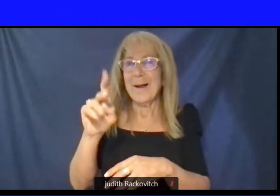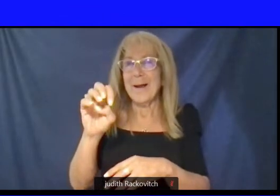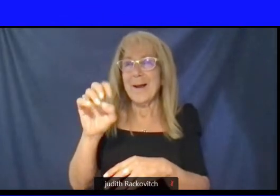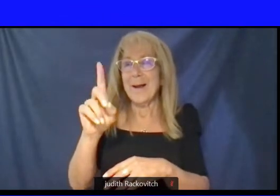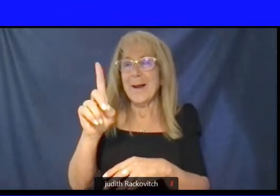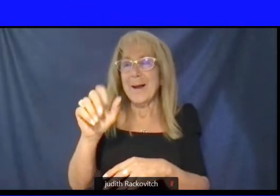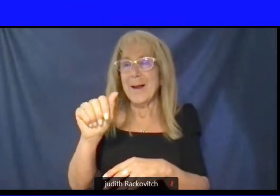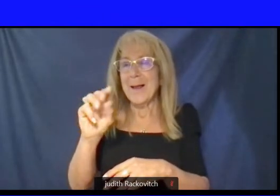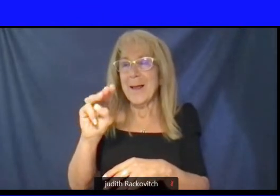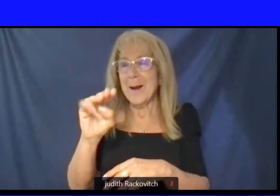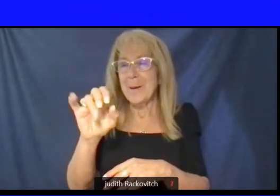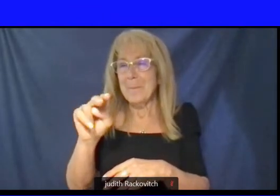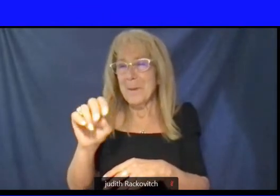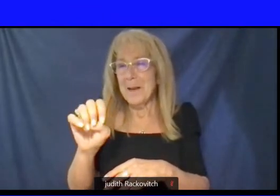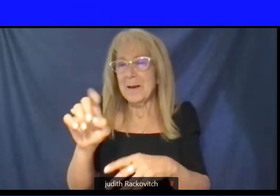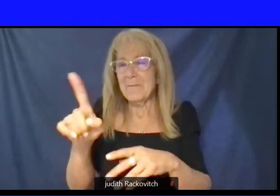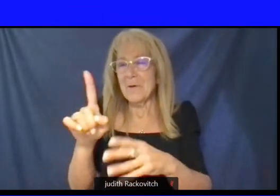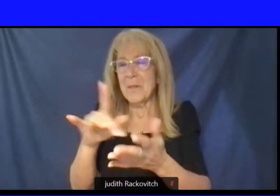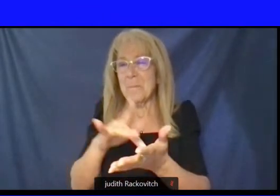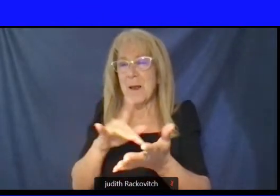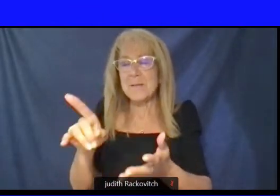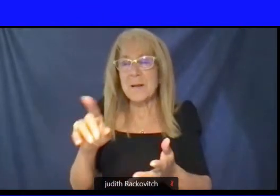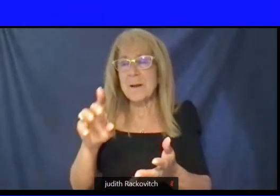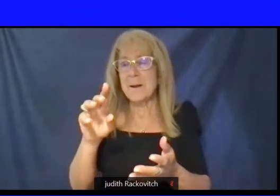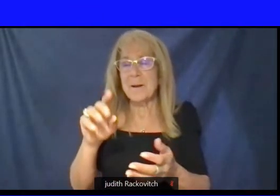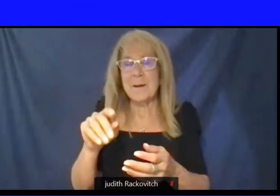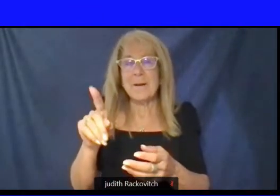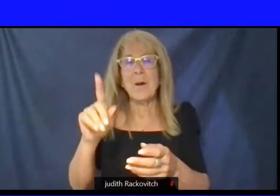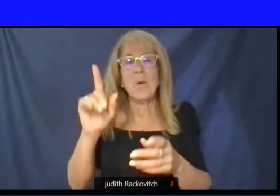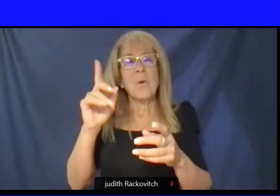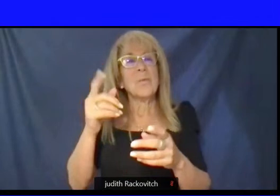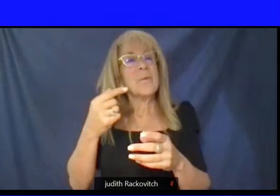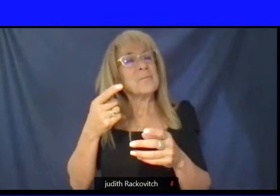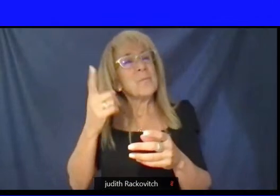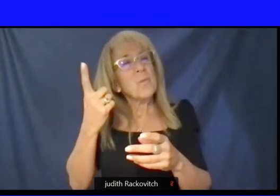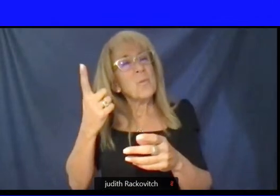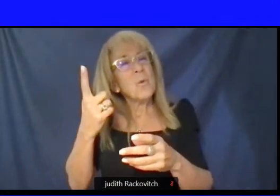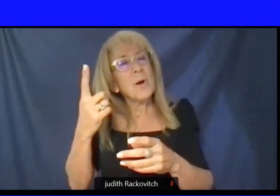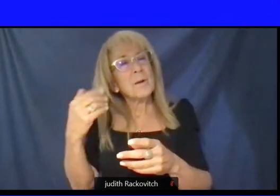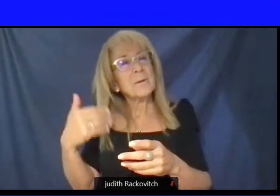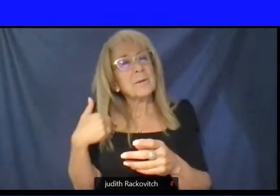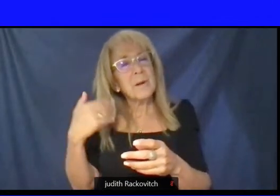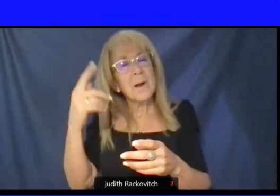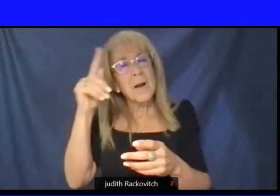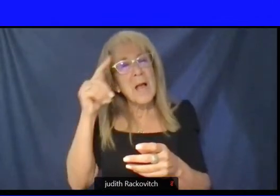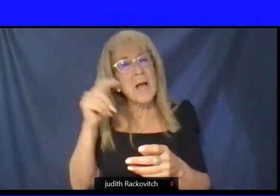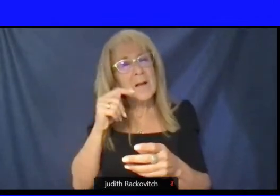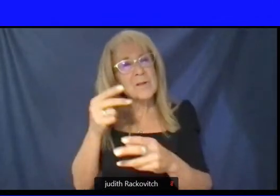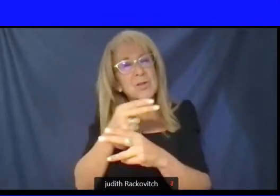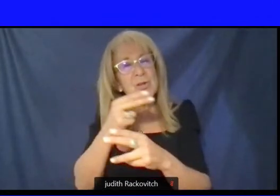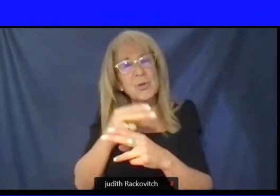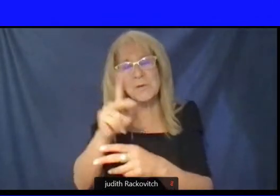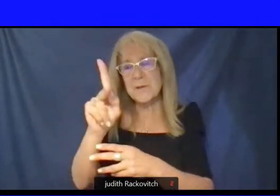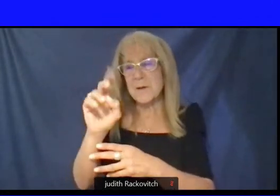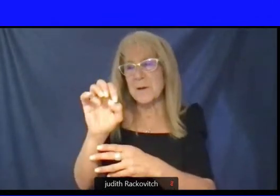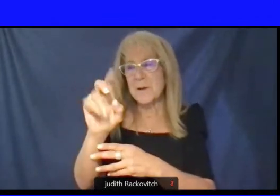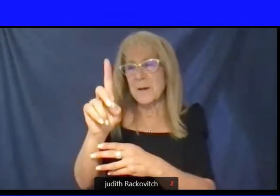National Hispanic American Heritage Month, the Office of Patient-Centered Care held an educational and virtual dance